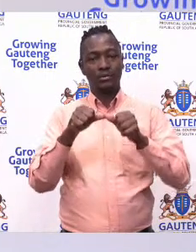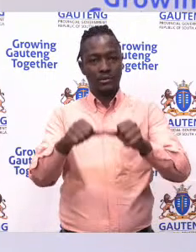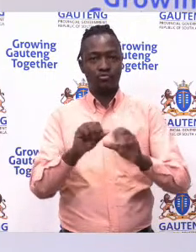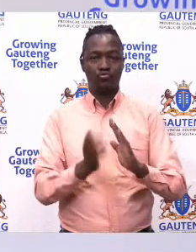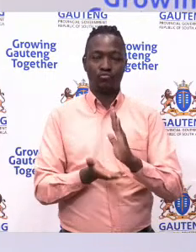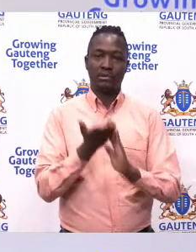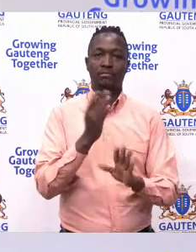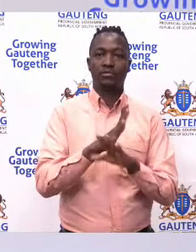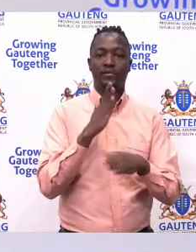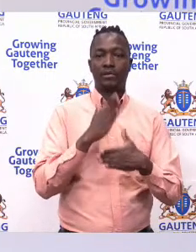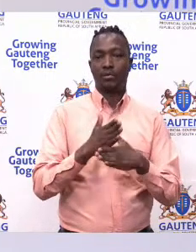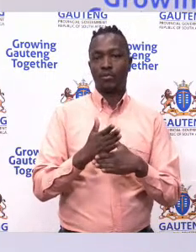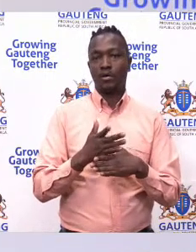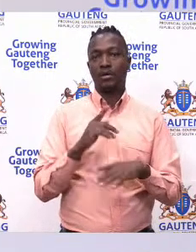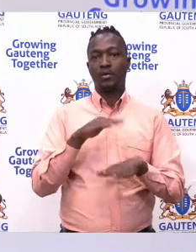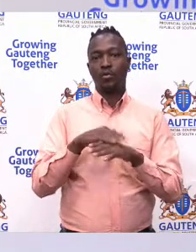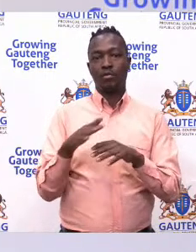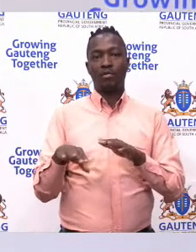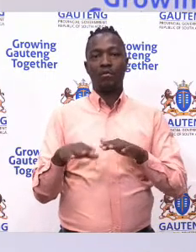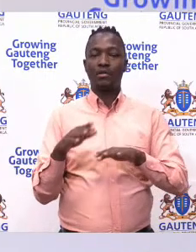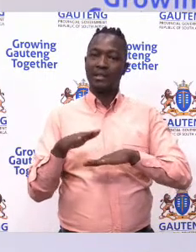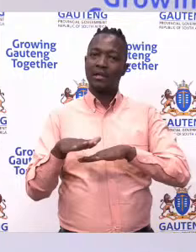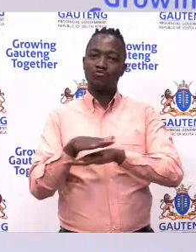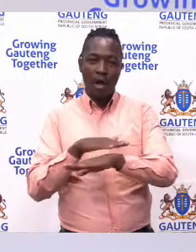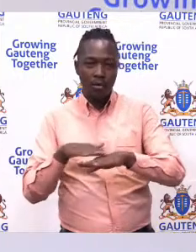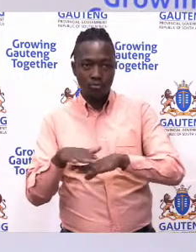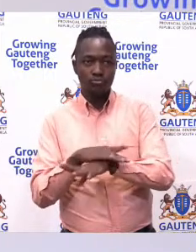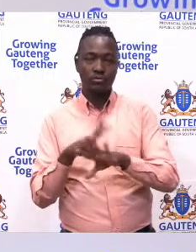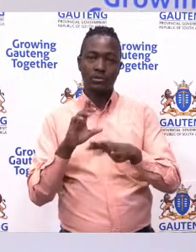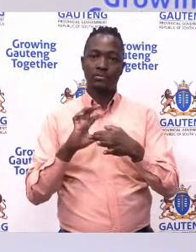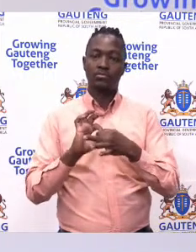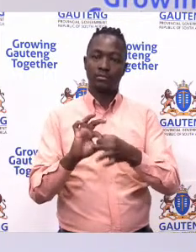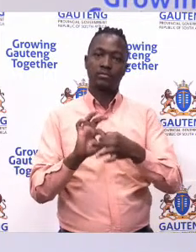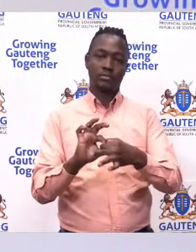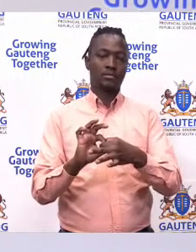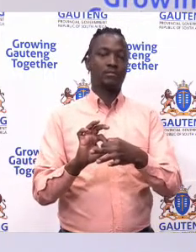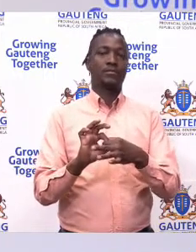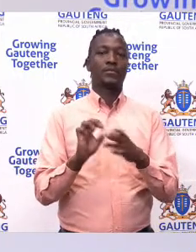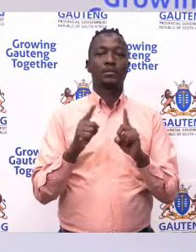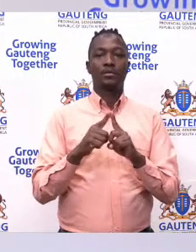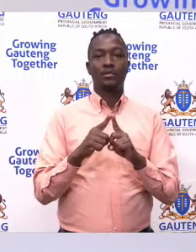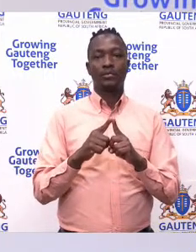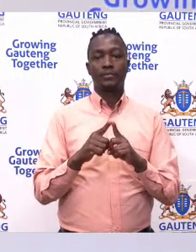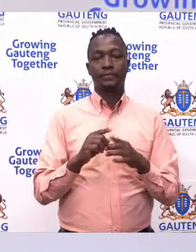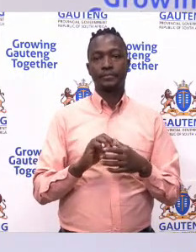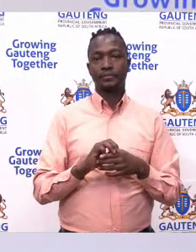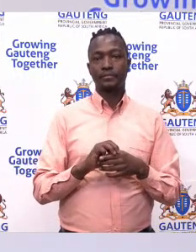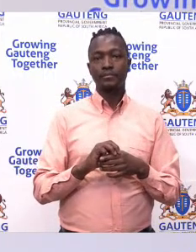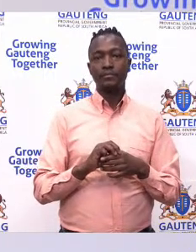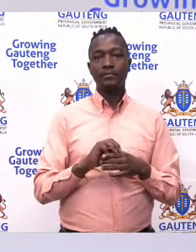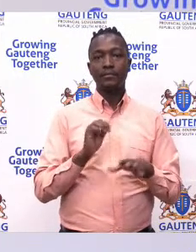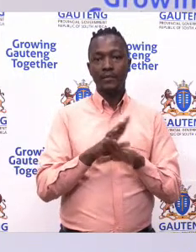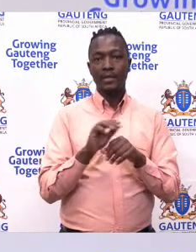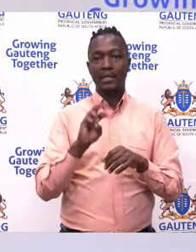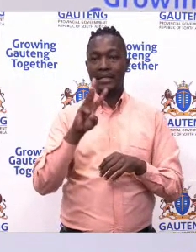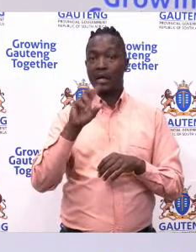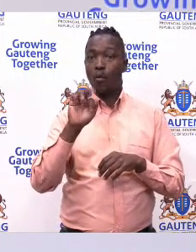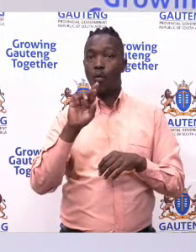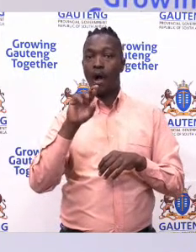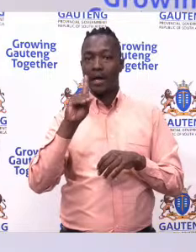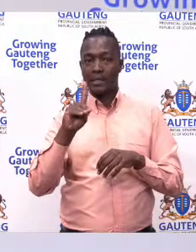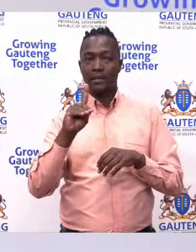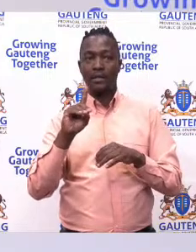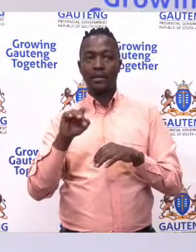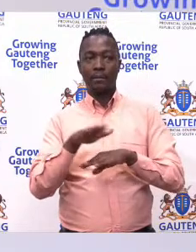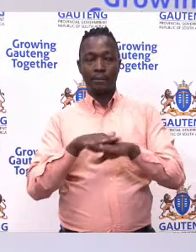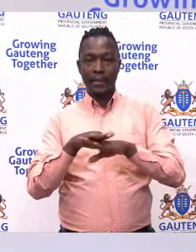the ground in relation to the ward-based